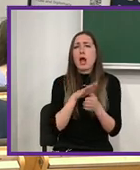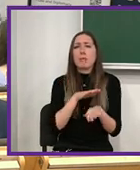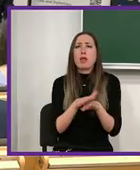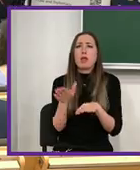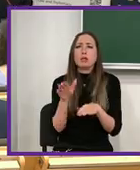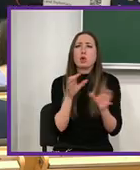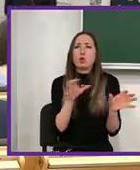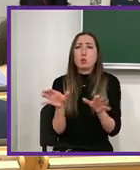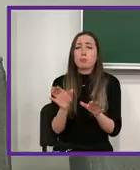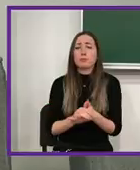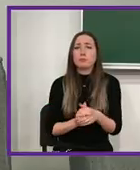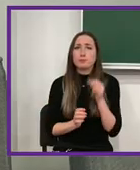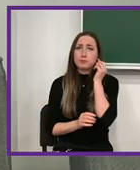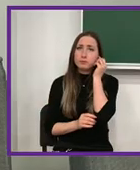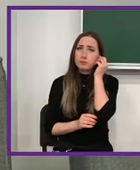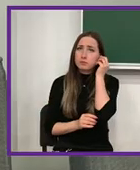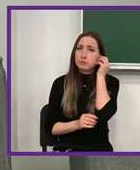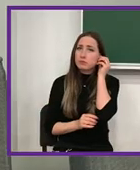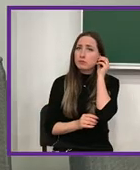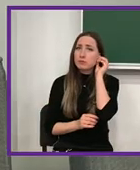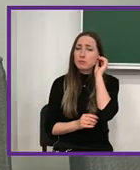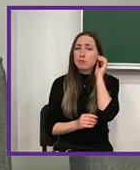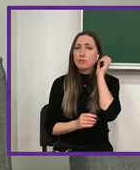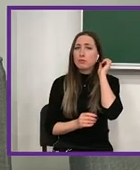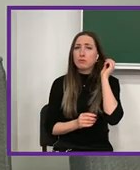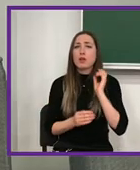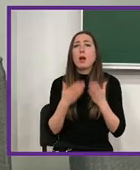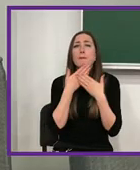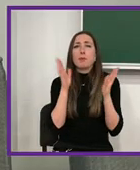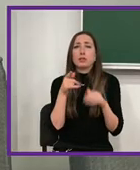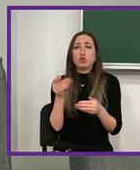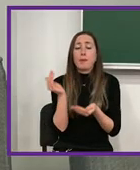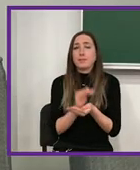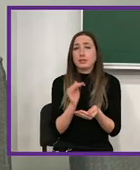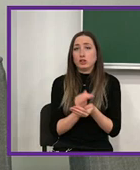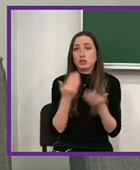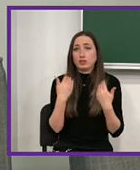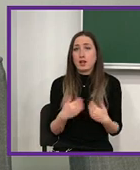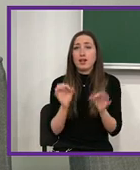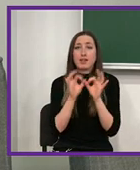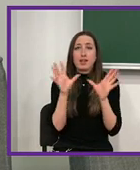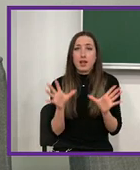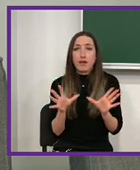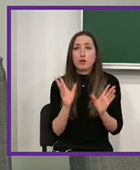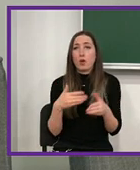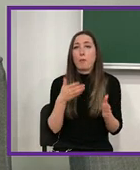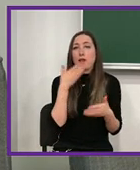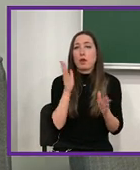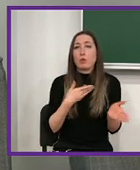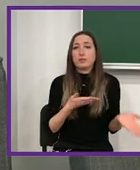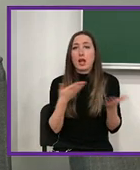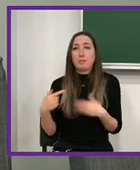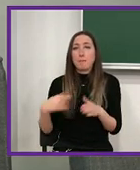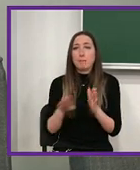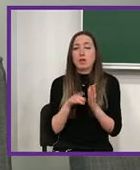you so much for that introduction, and thank you so much for inviting me to participate in this conference.